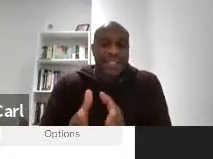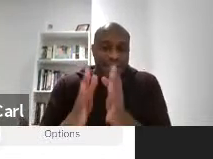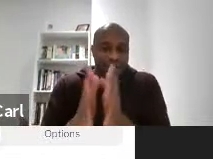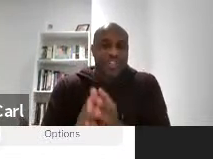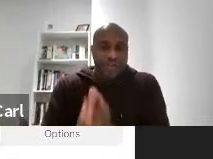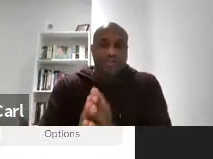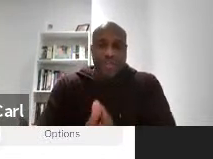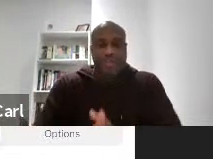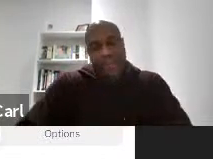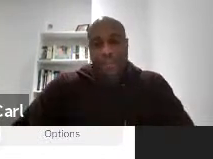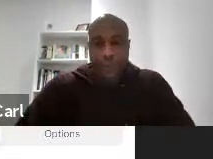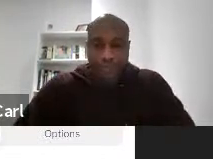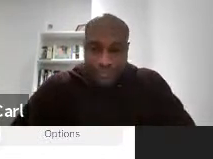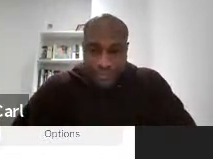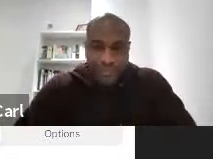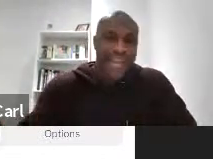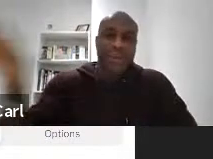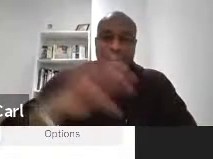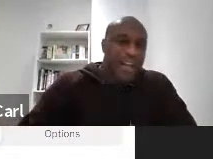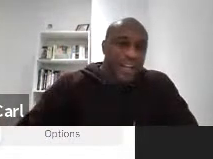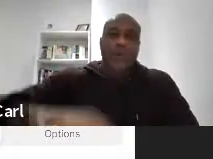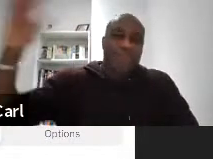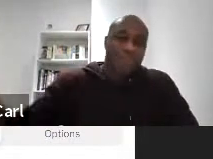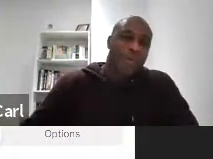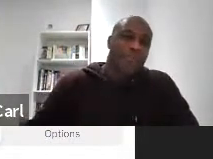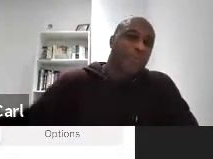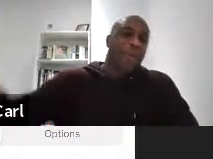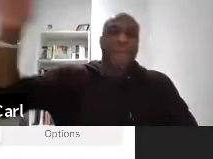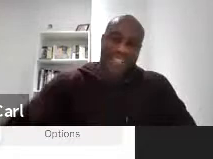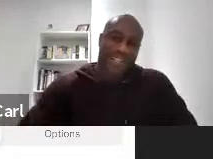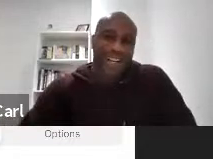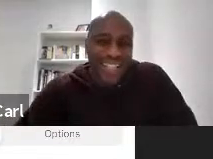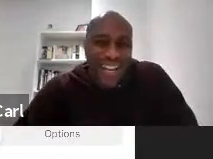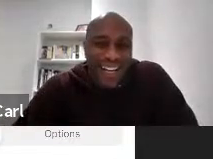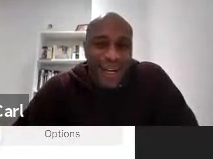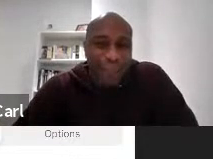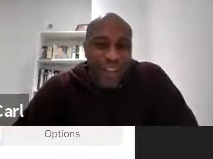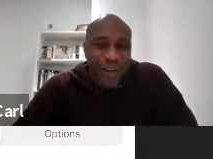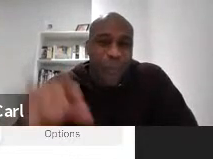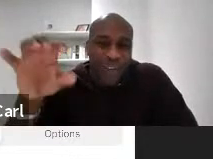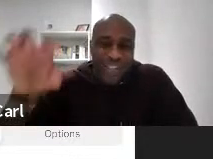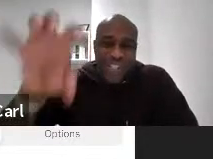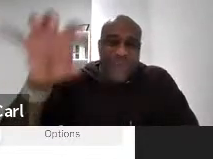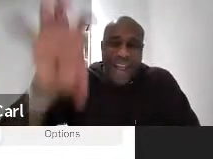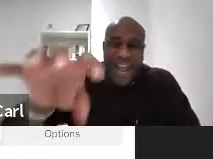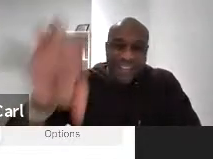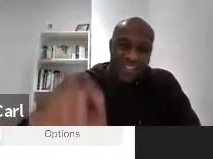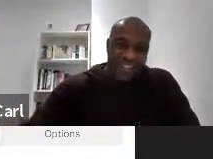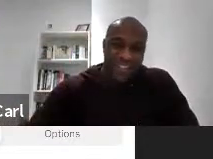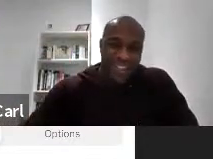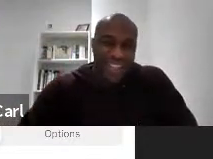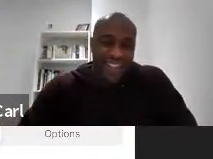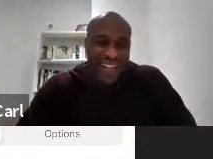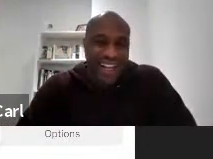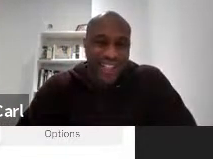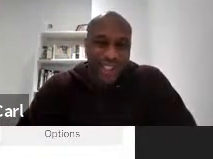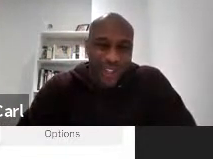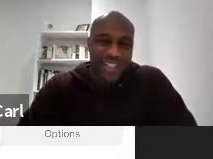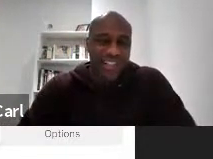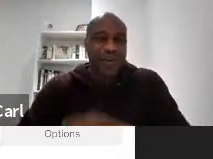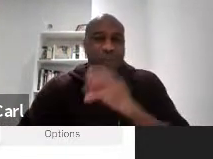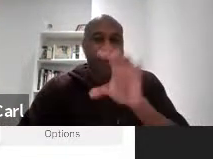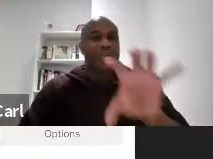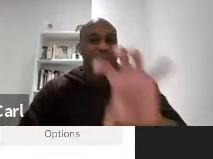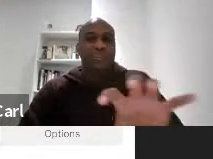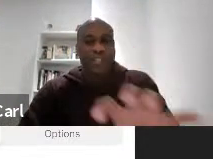make these things so, so simple. Anyway, going away from the waffle, back to Glide. Once you have something that